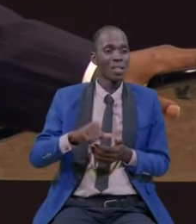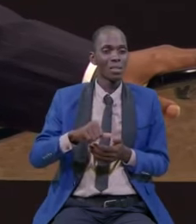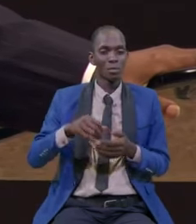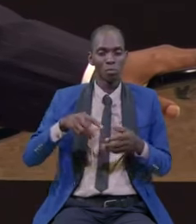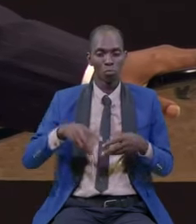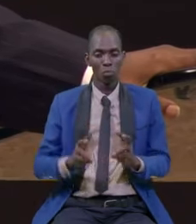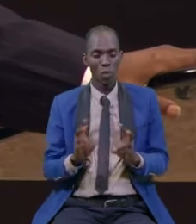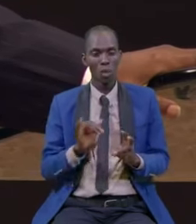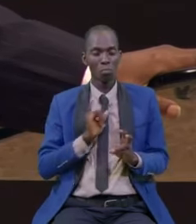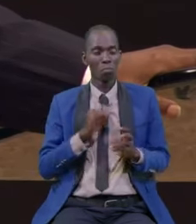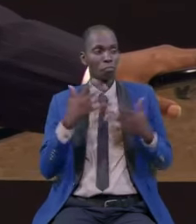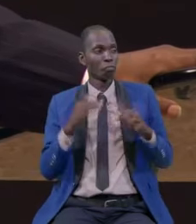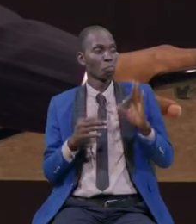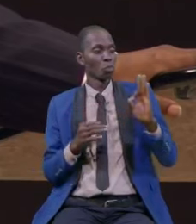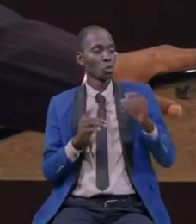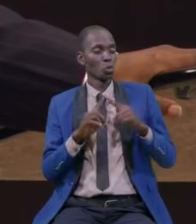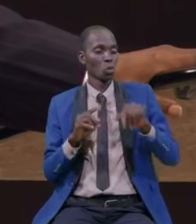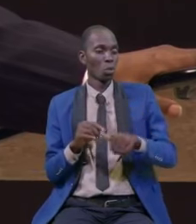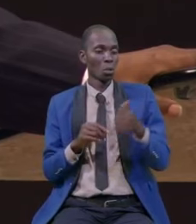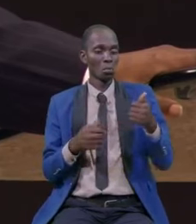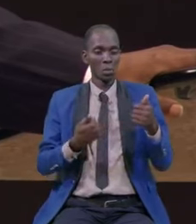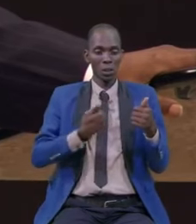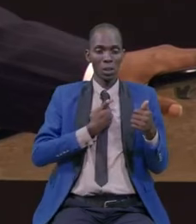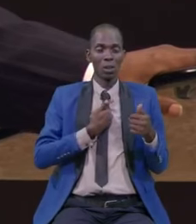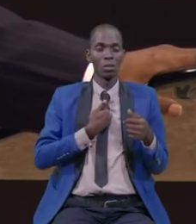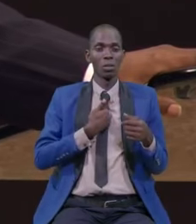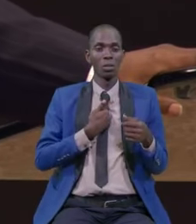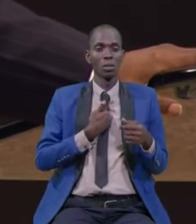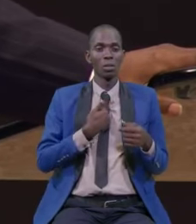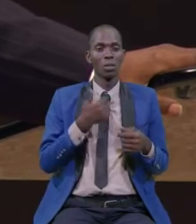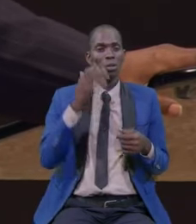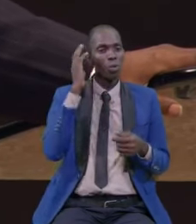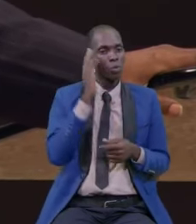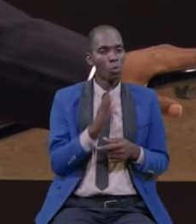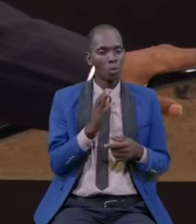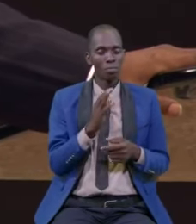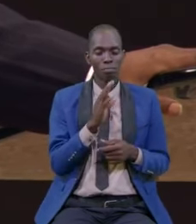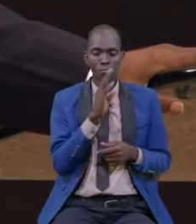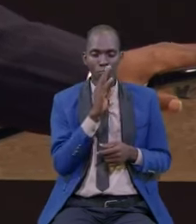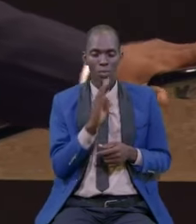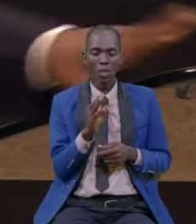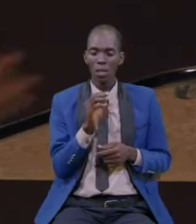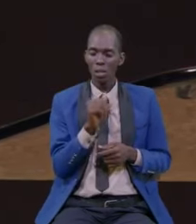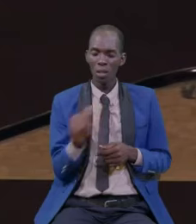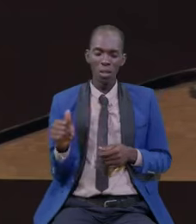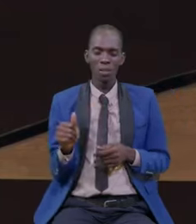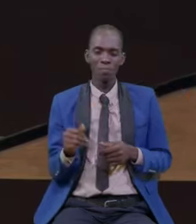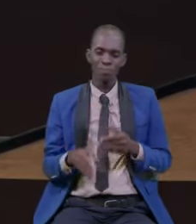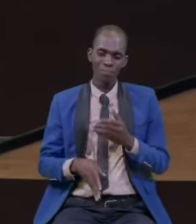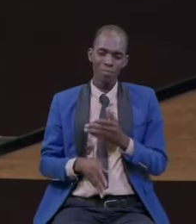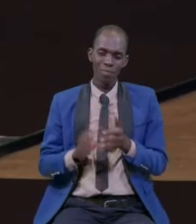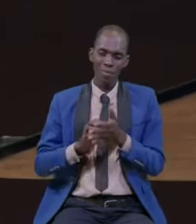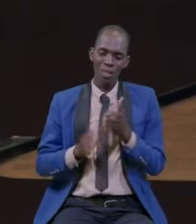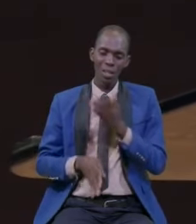others I myself should be a cast away we're